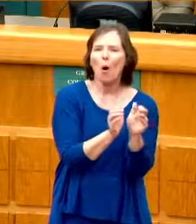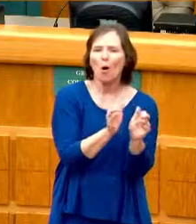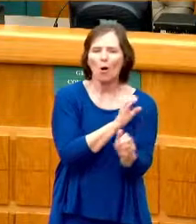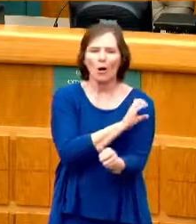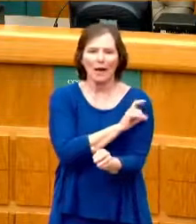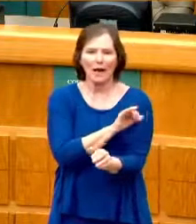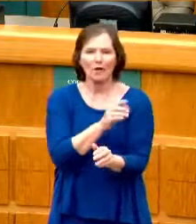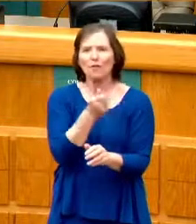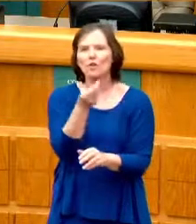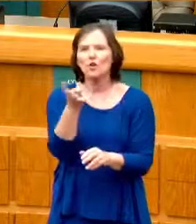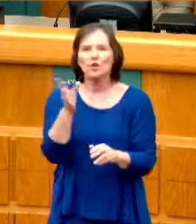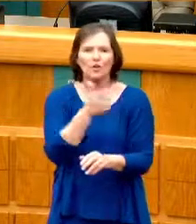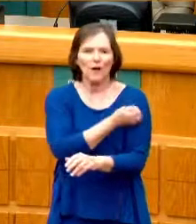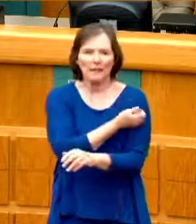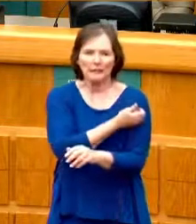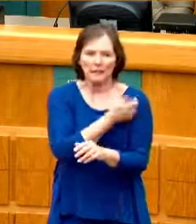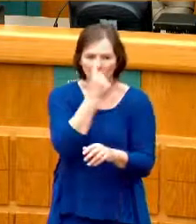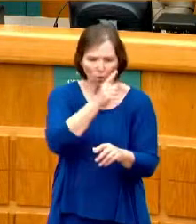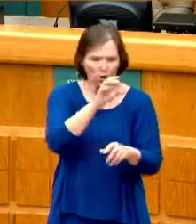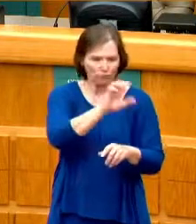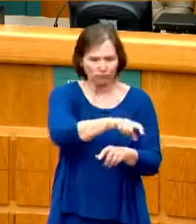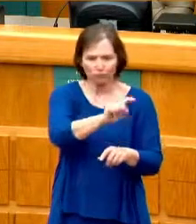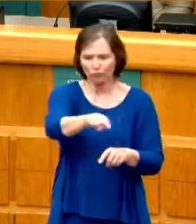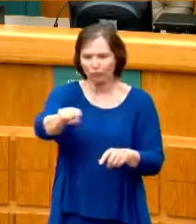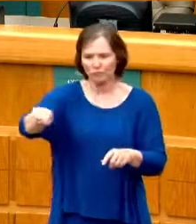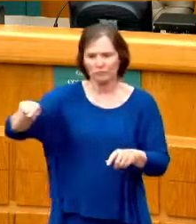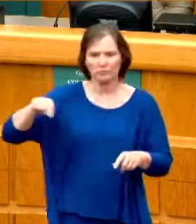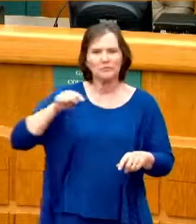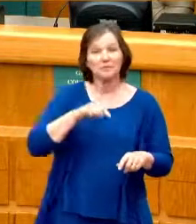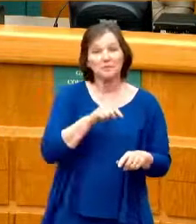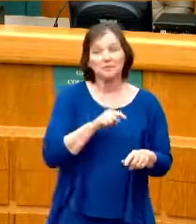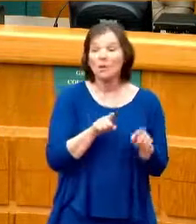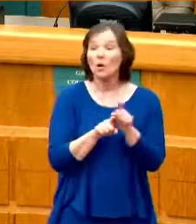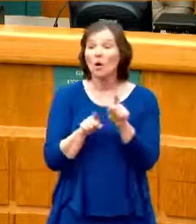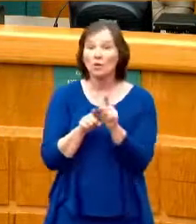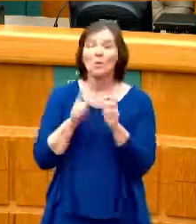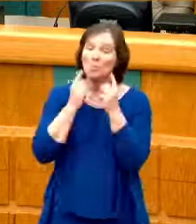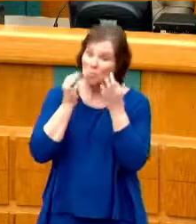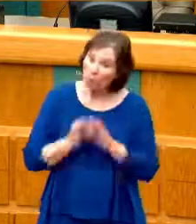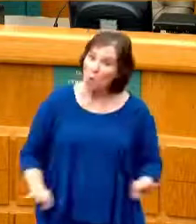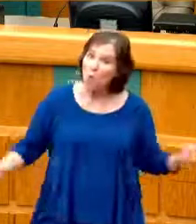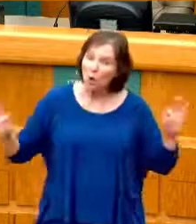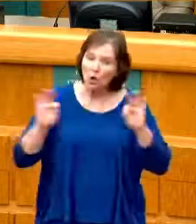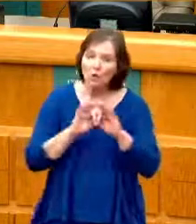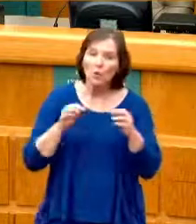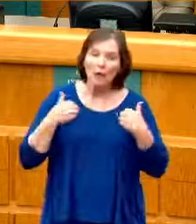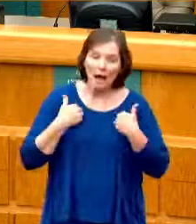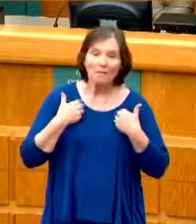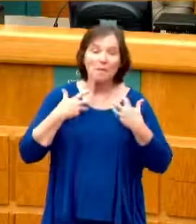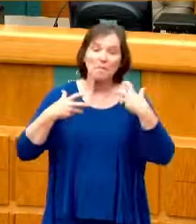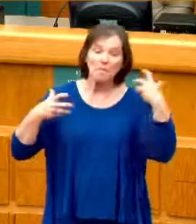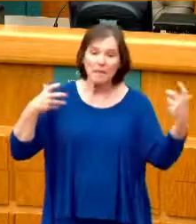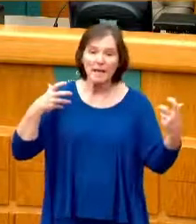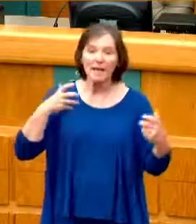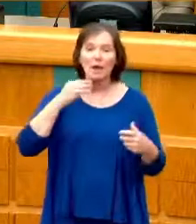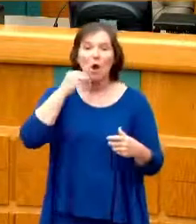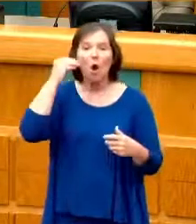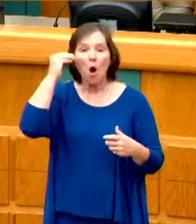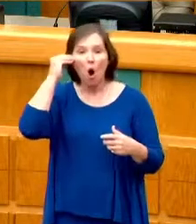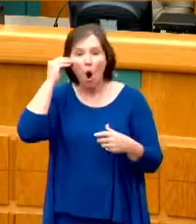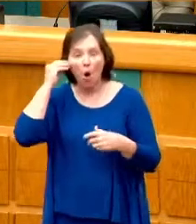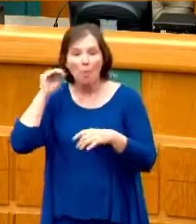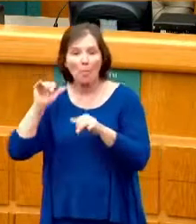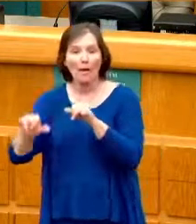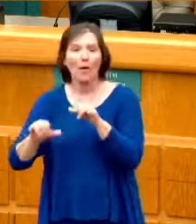there is a complete regional homebound program going on outside the city limits in the rural